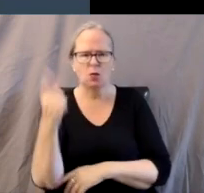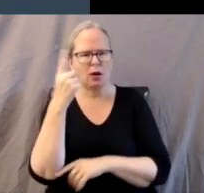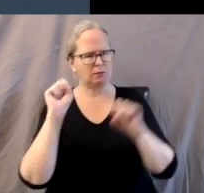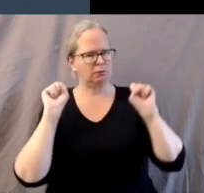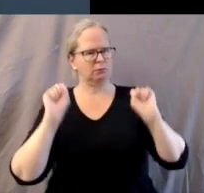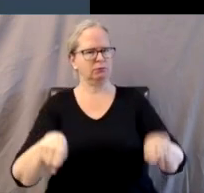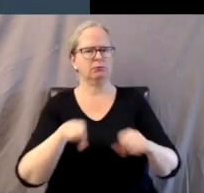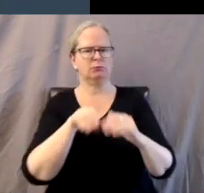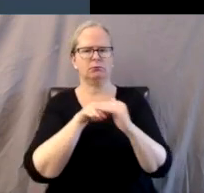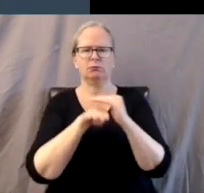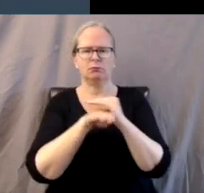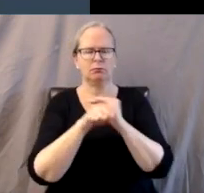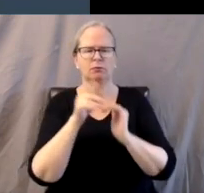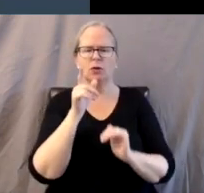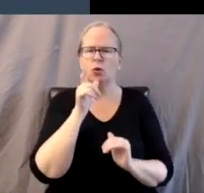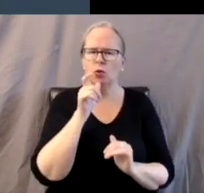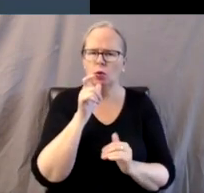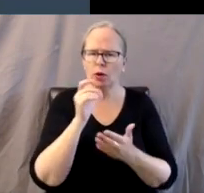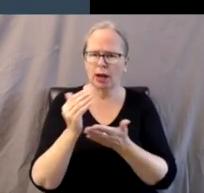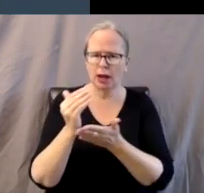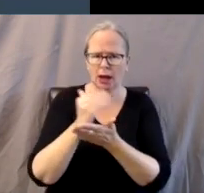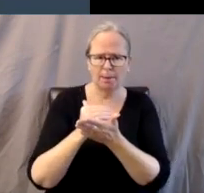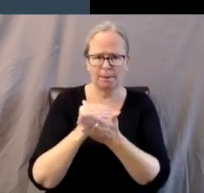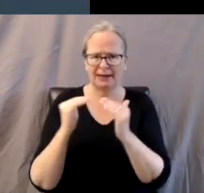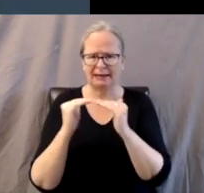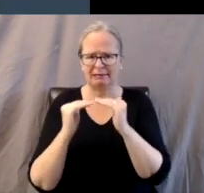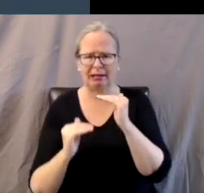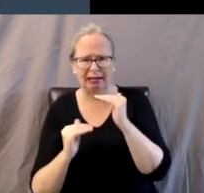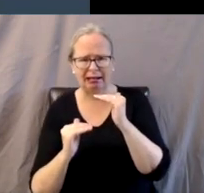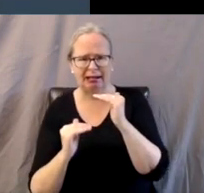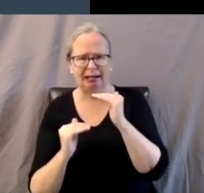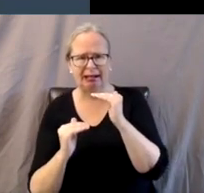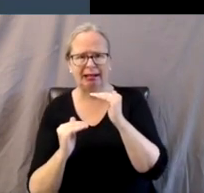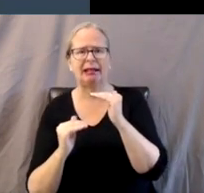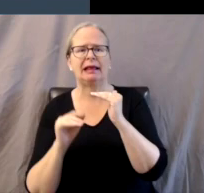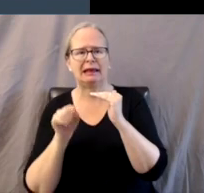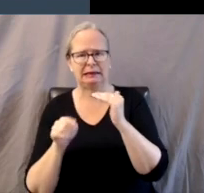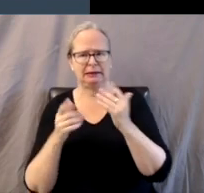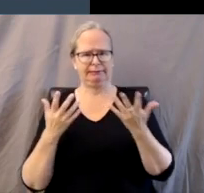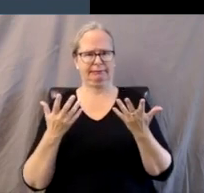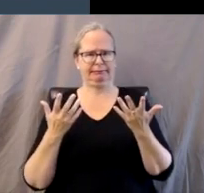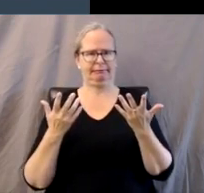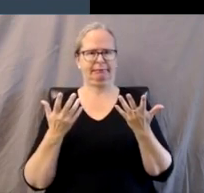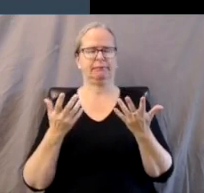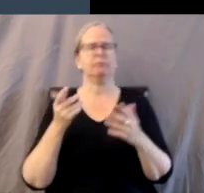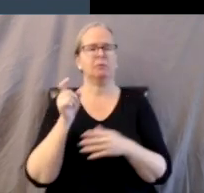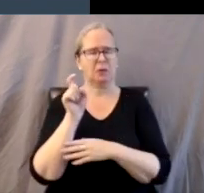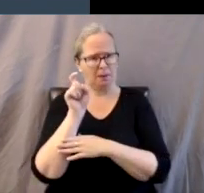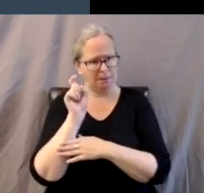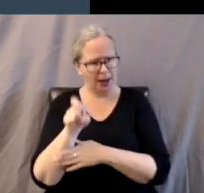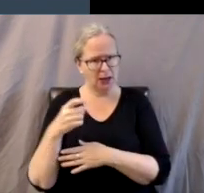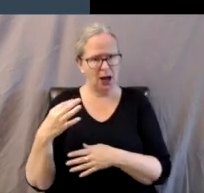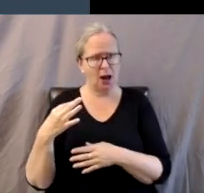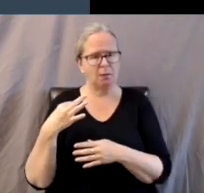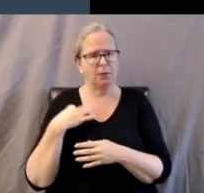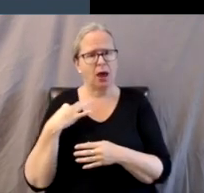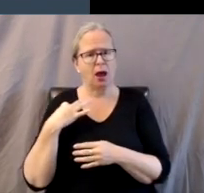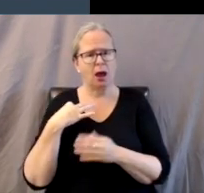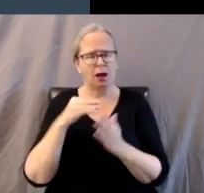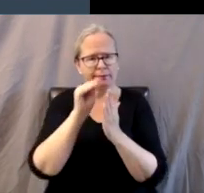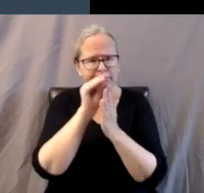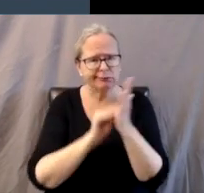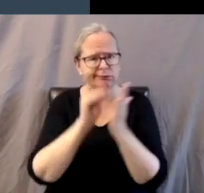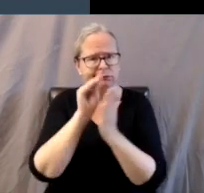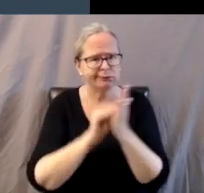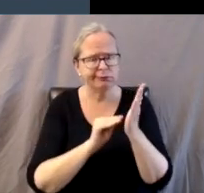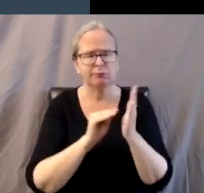those who fall below a certain income with no behavioral eligibility required. A basic income